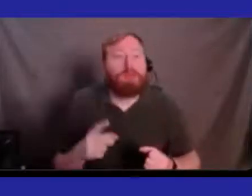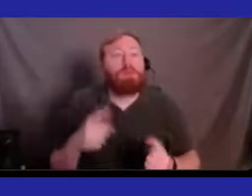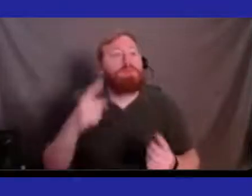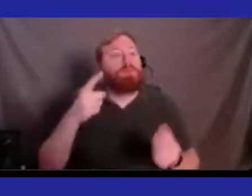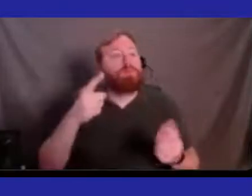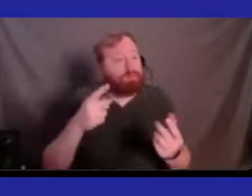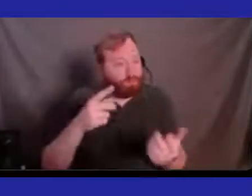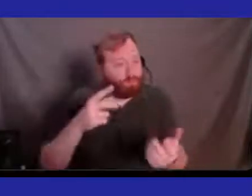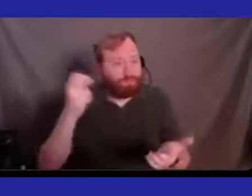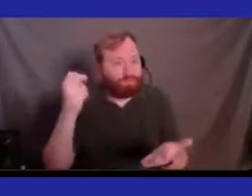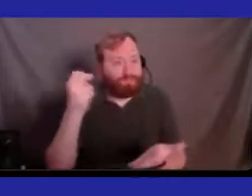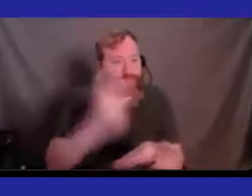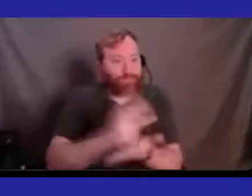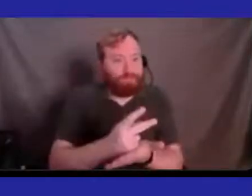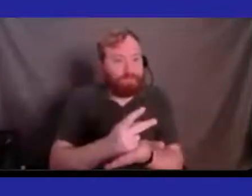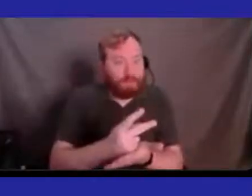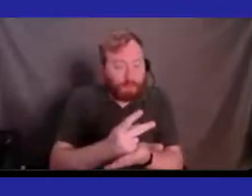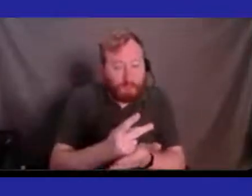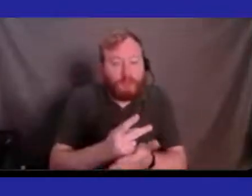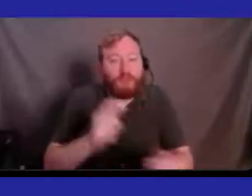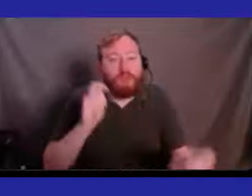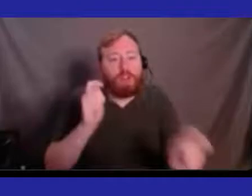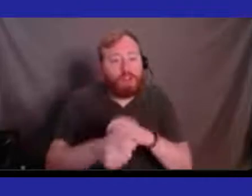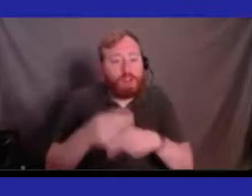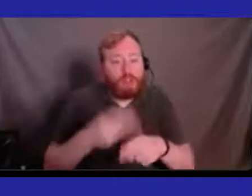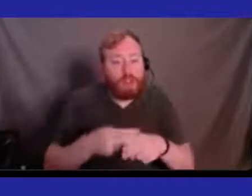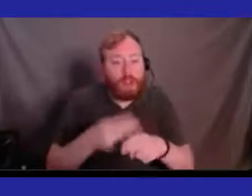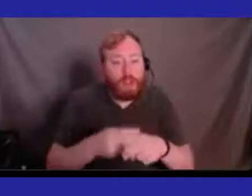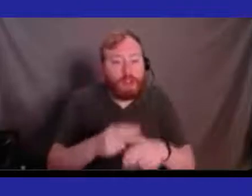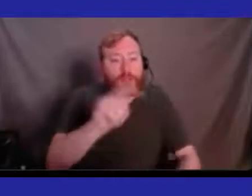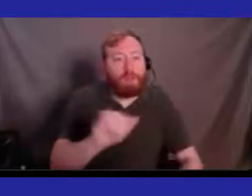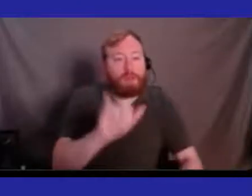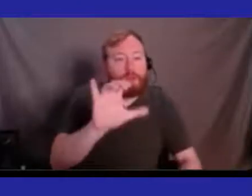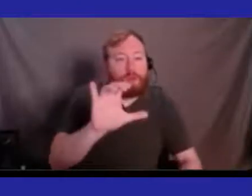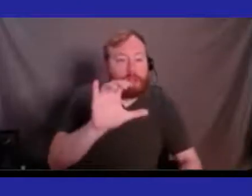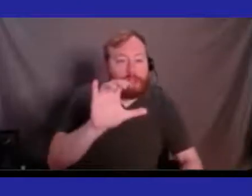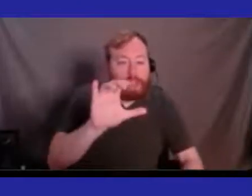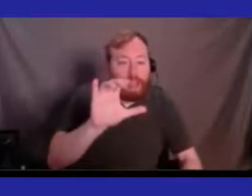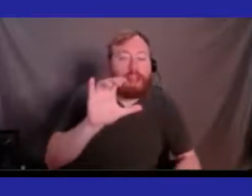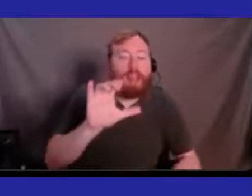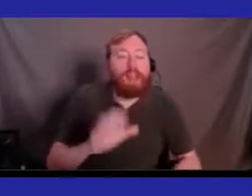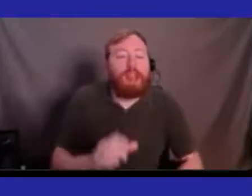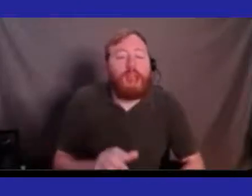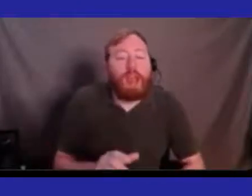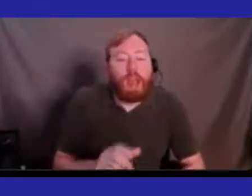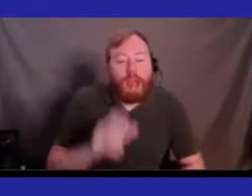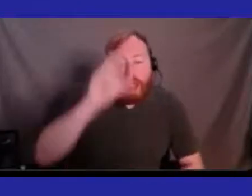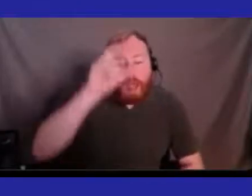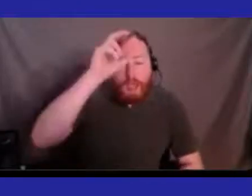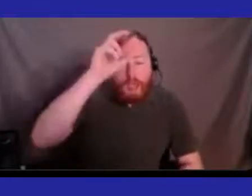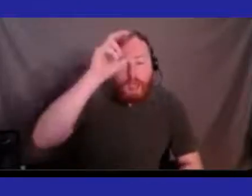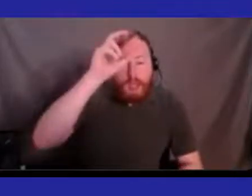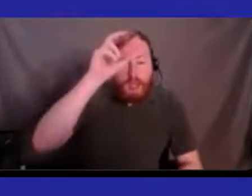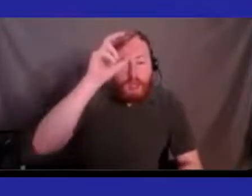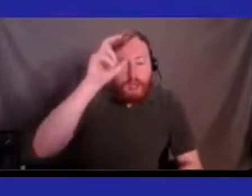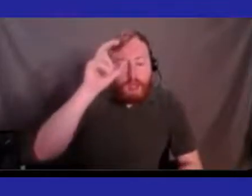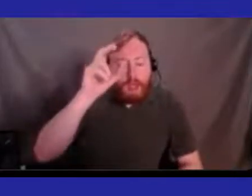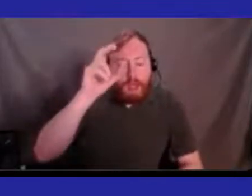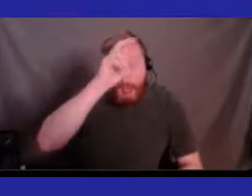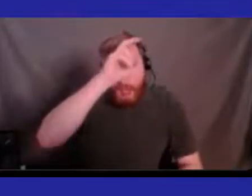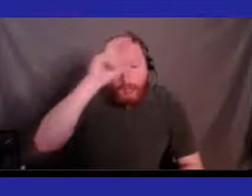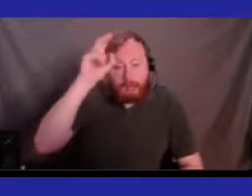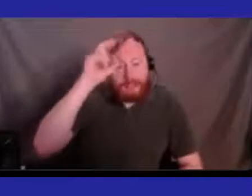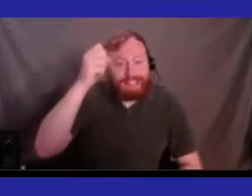campus as the New York City Health and Hospitals South Brooklyn Health, and its new